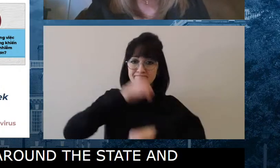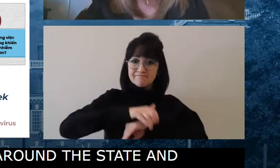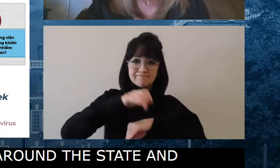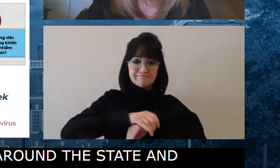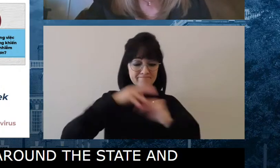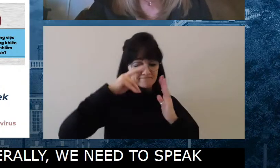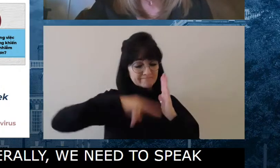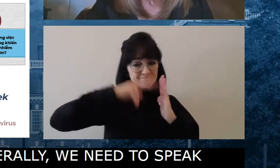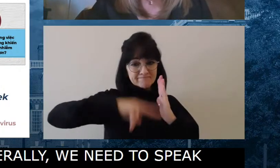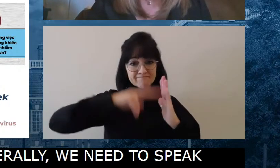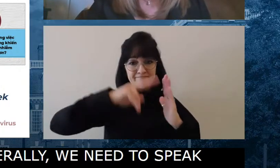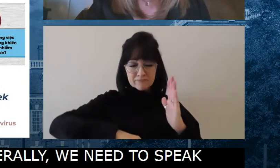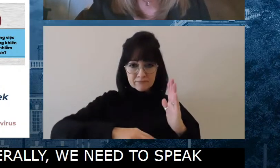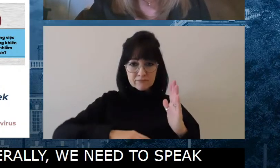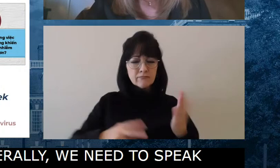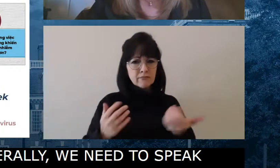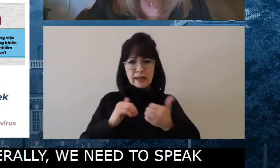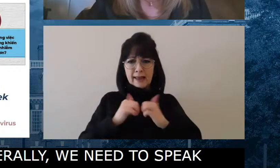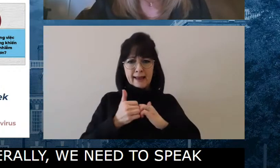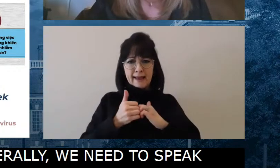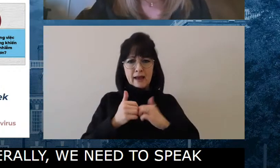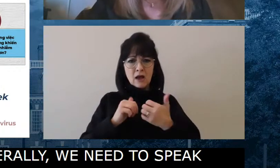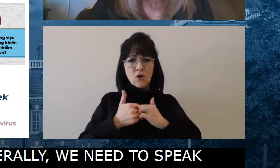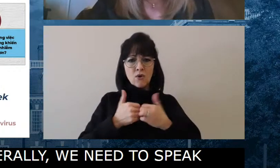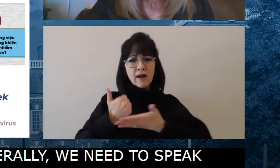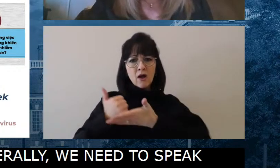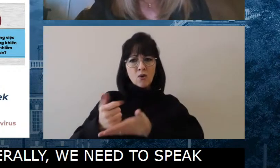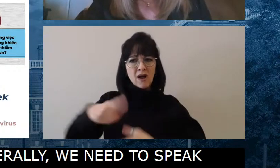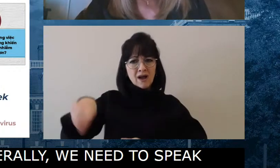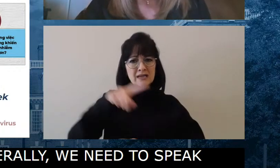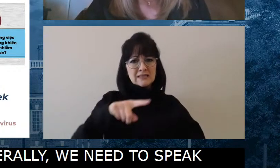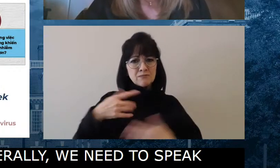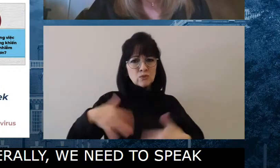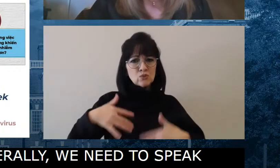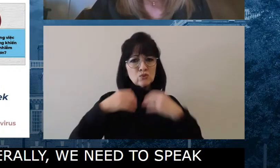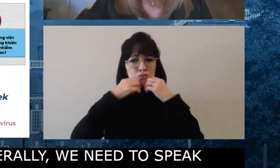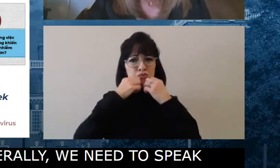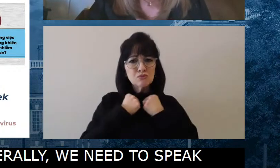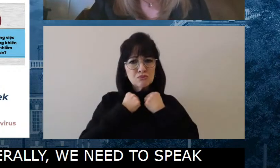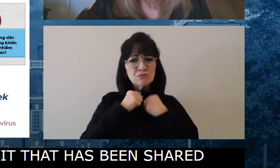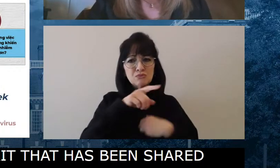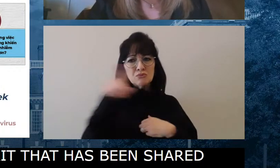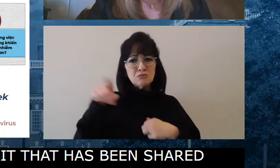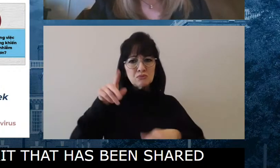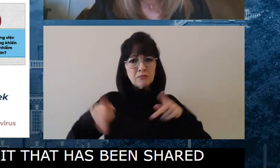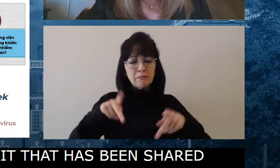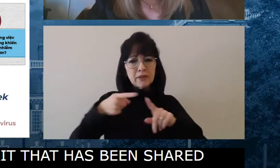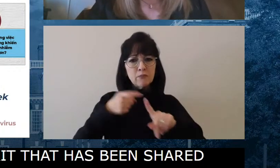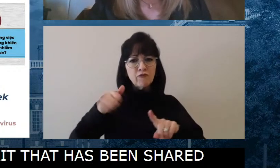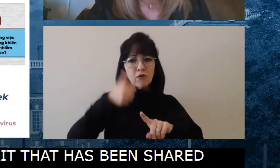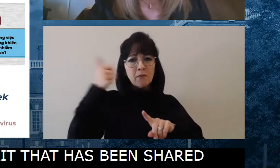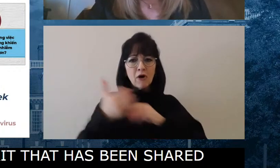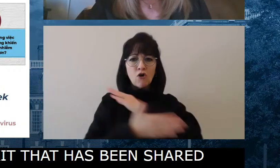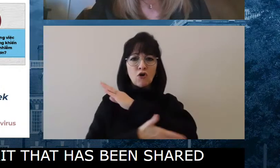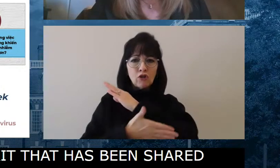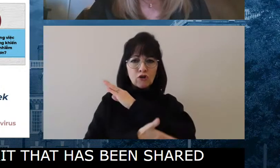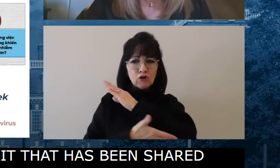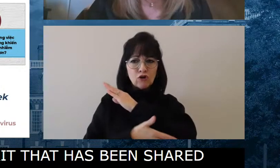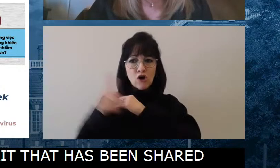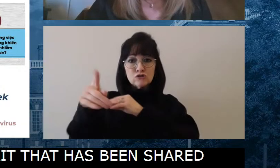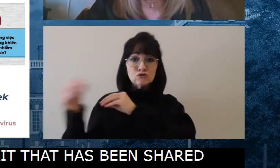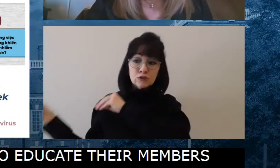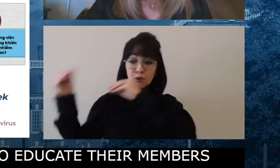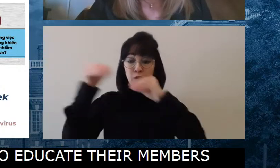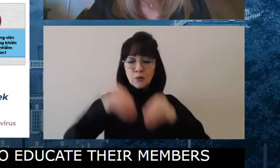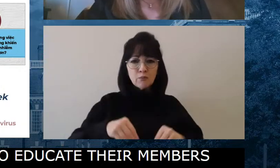community organizations to educate their members about the vaccine. Printed materials include downloadable flyers